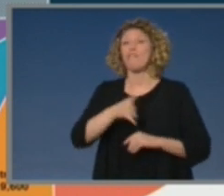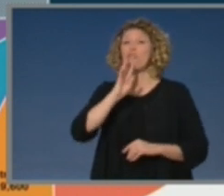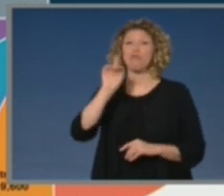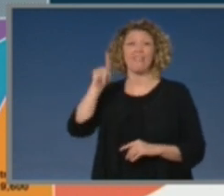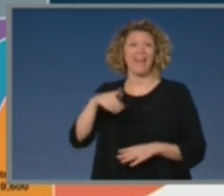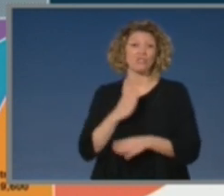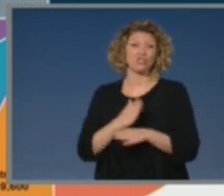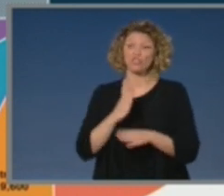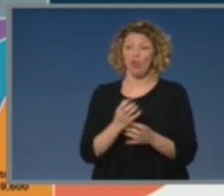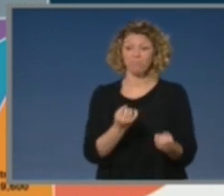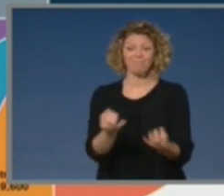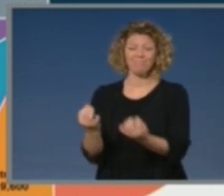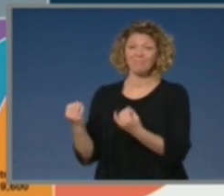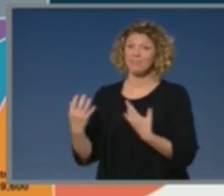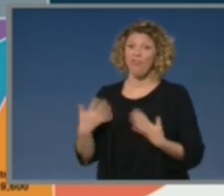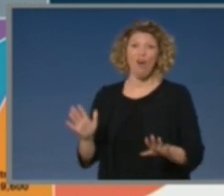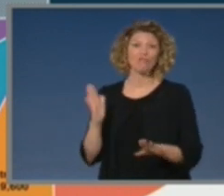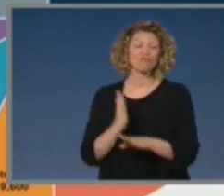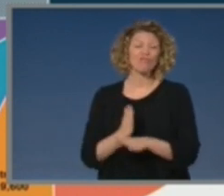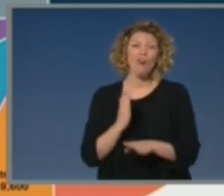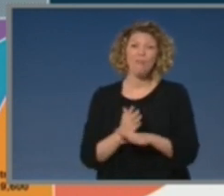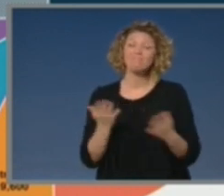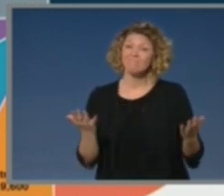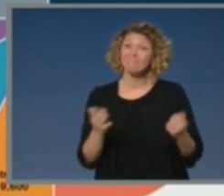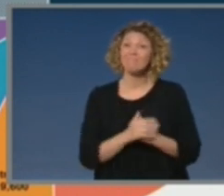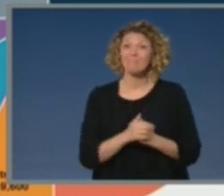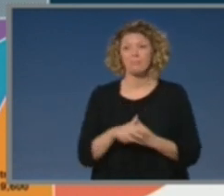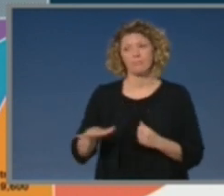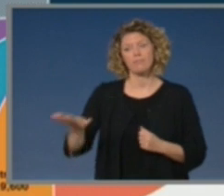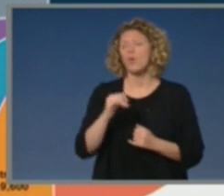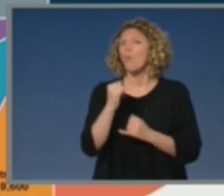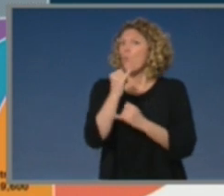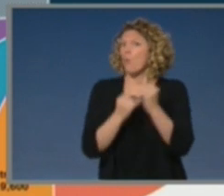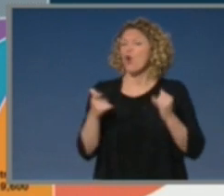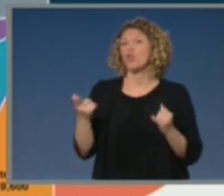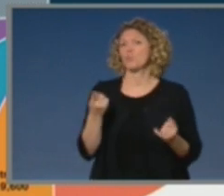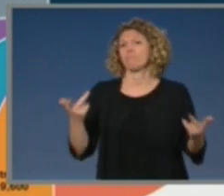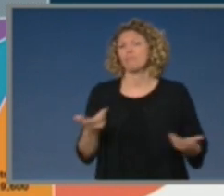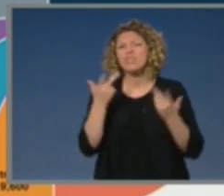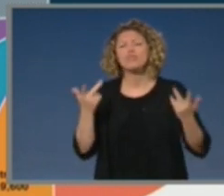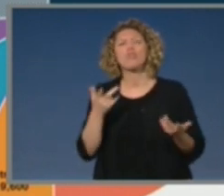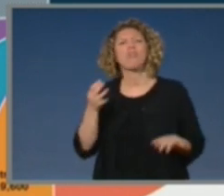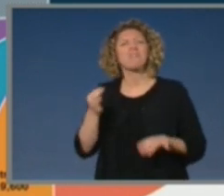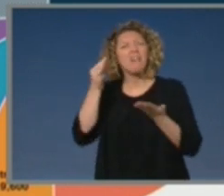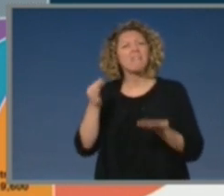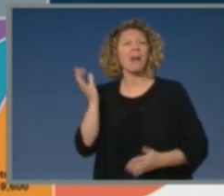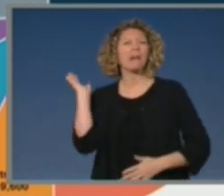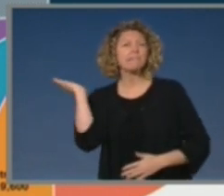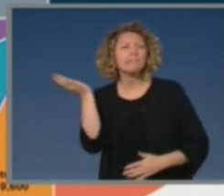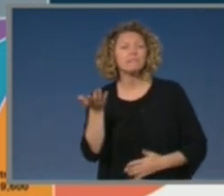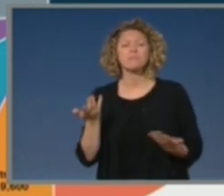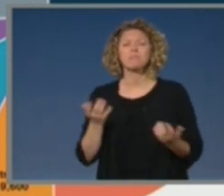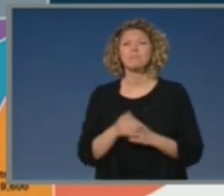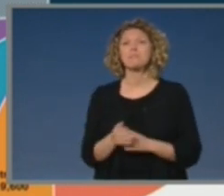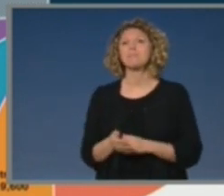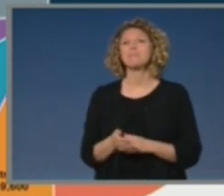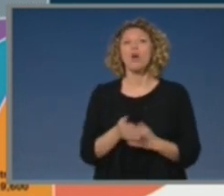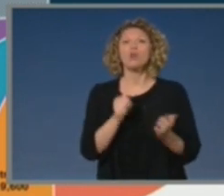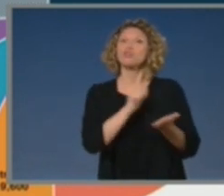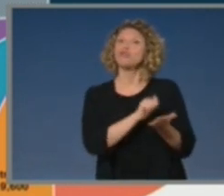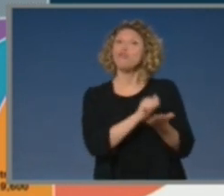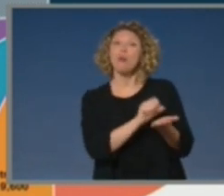jobs. That is the sector most affected by all of this. When you look at the retail services, you're at